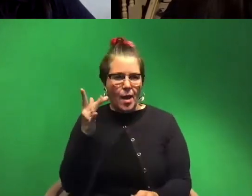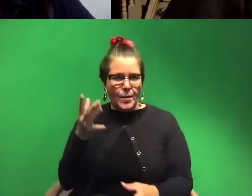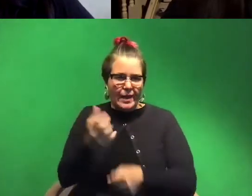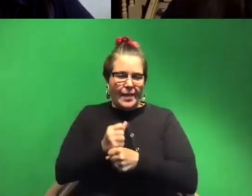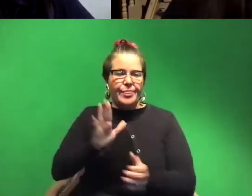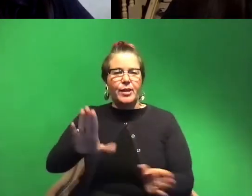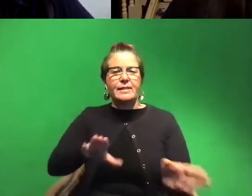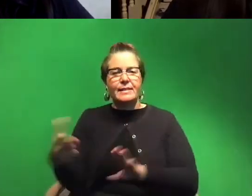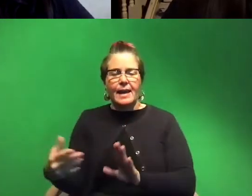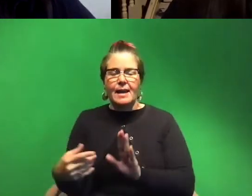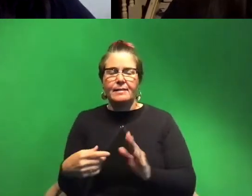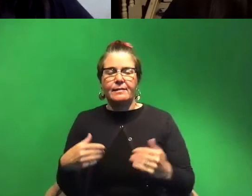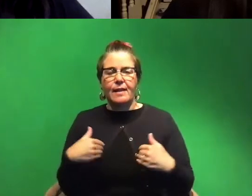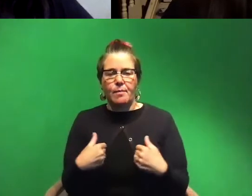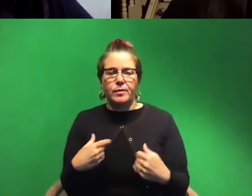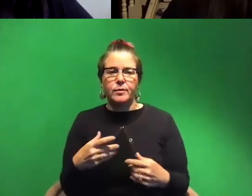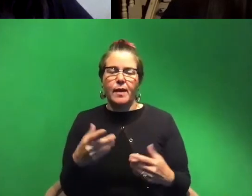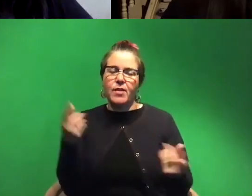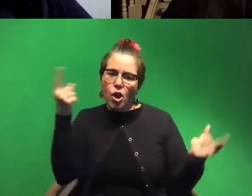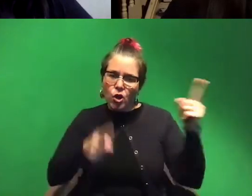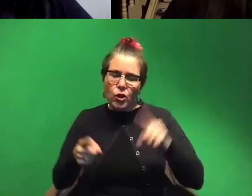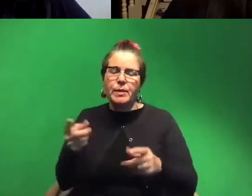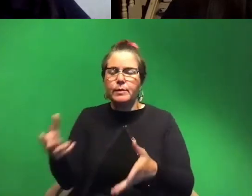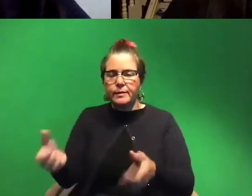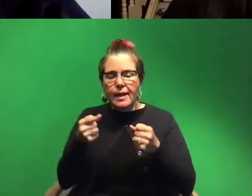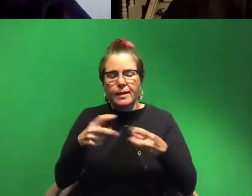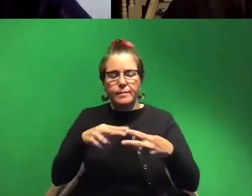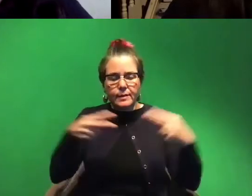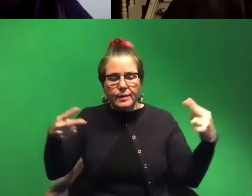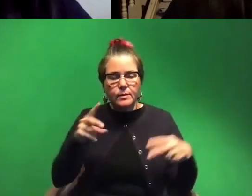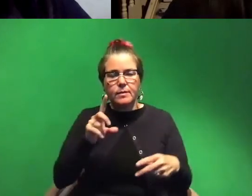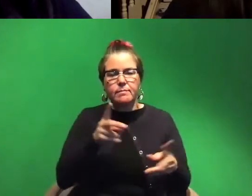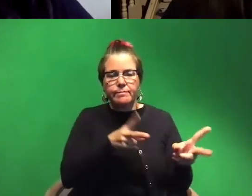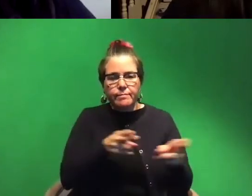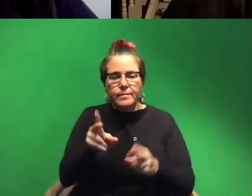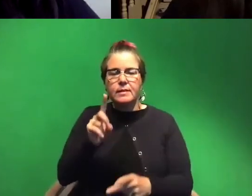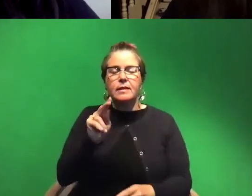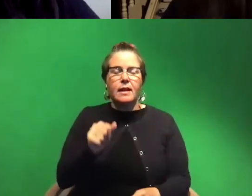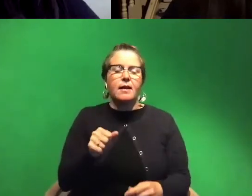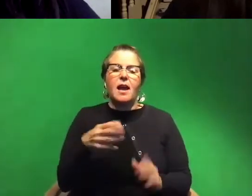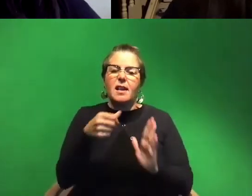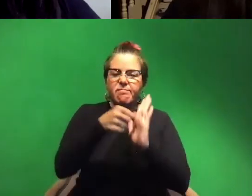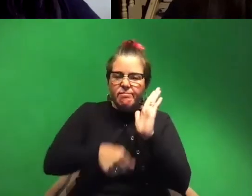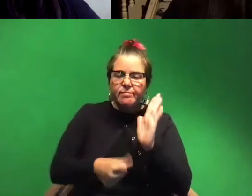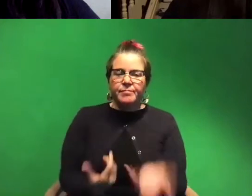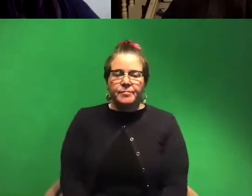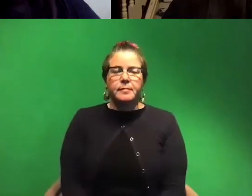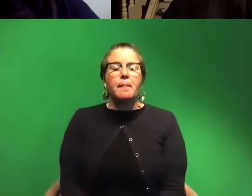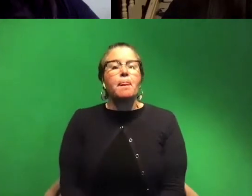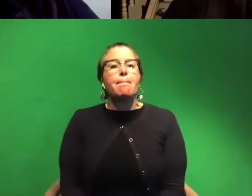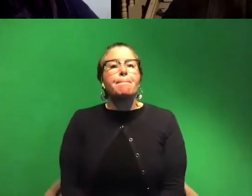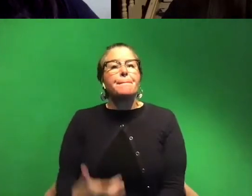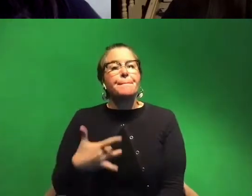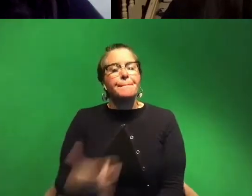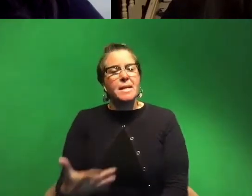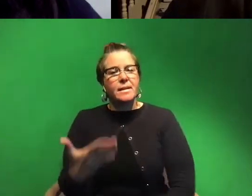we have a great agreement with them to take them for sequencing and dissection. And they're often missing a